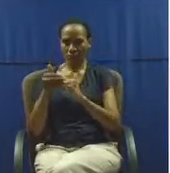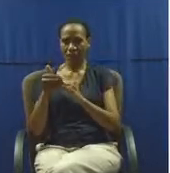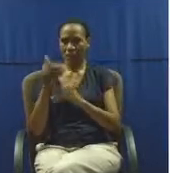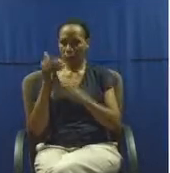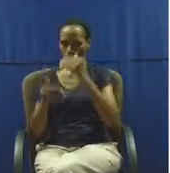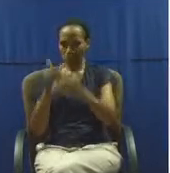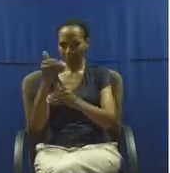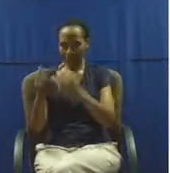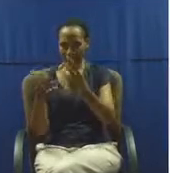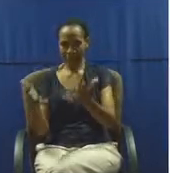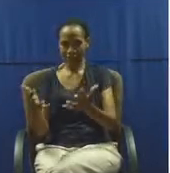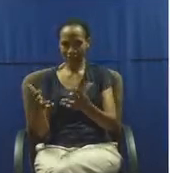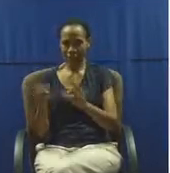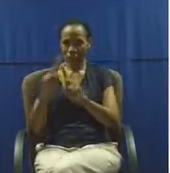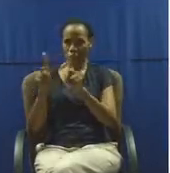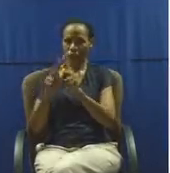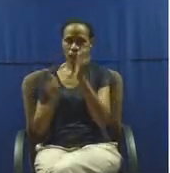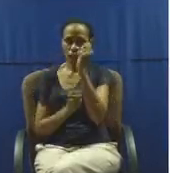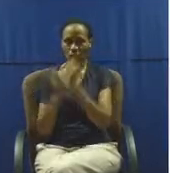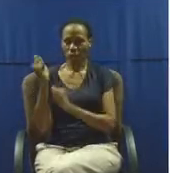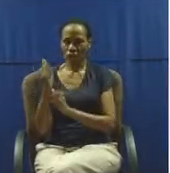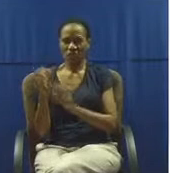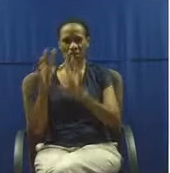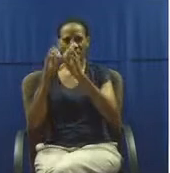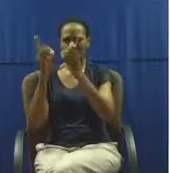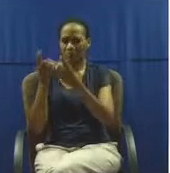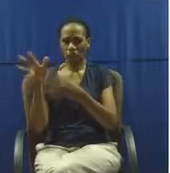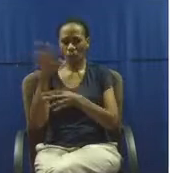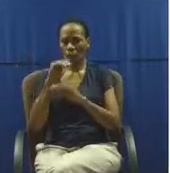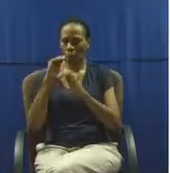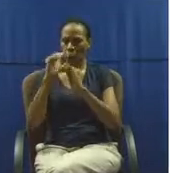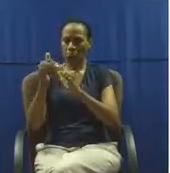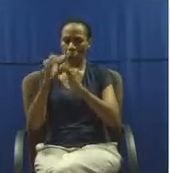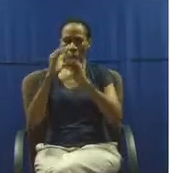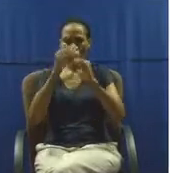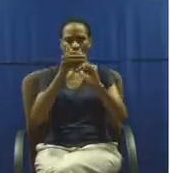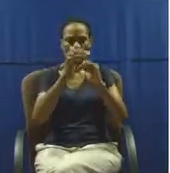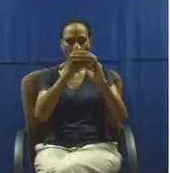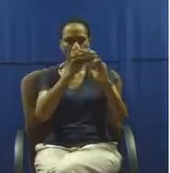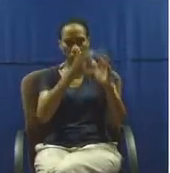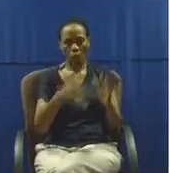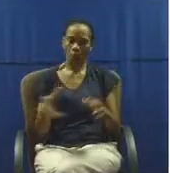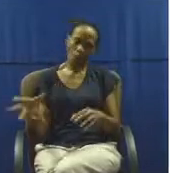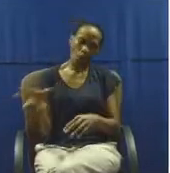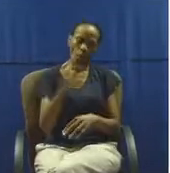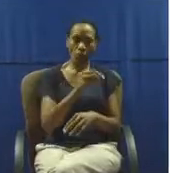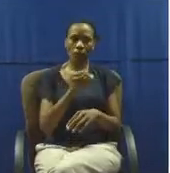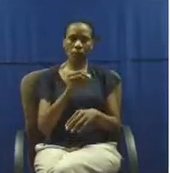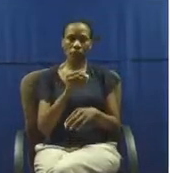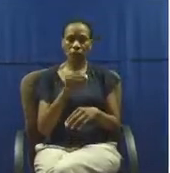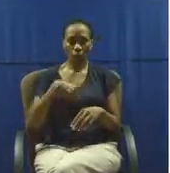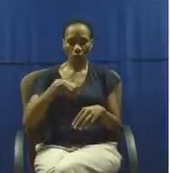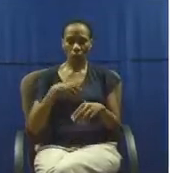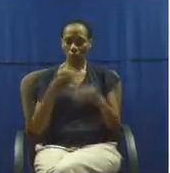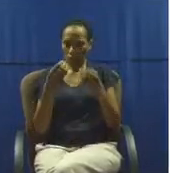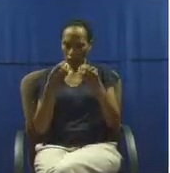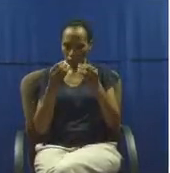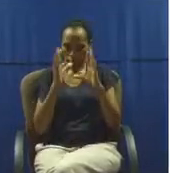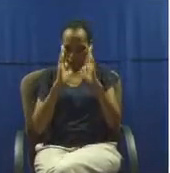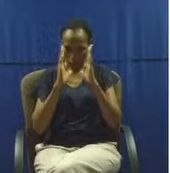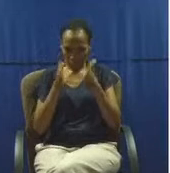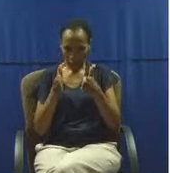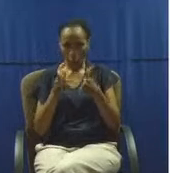to institutions, and all that is being addressed to make sure that the